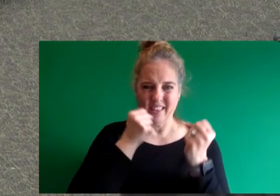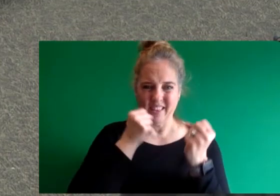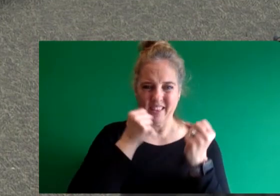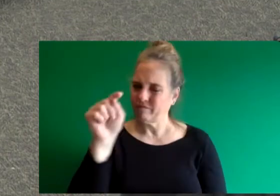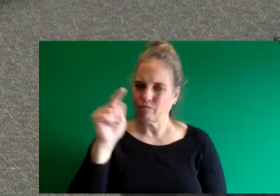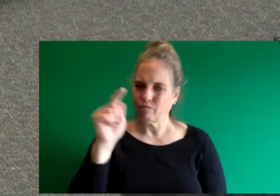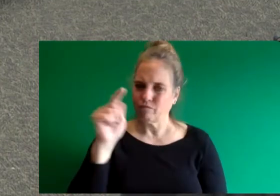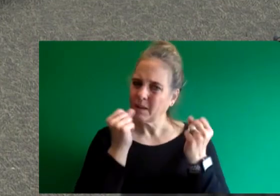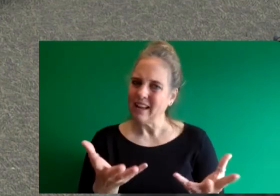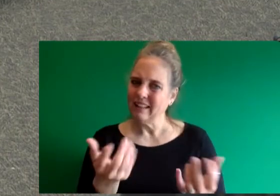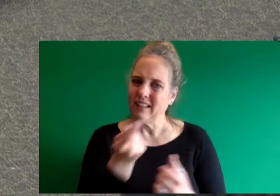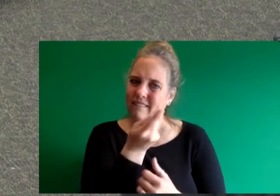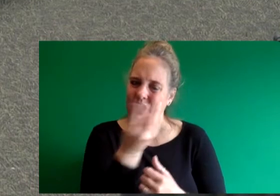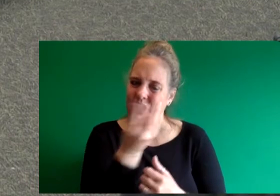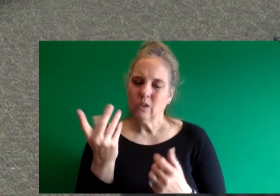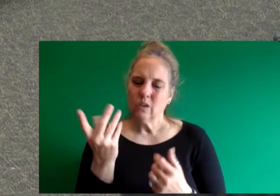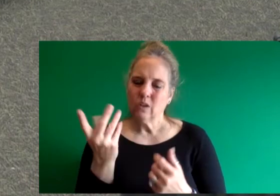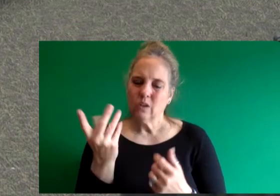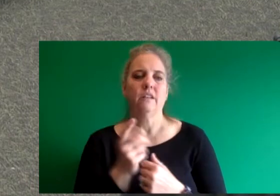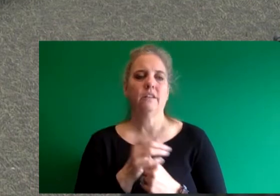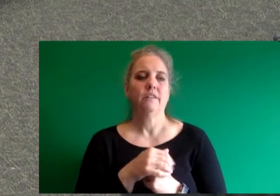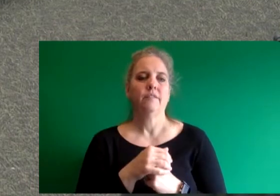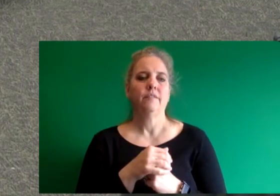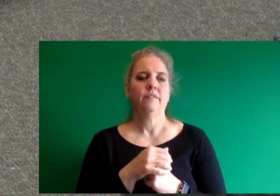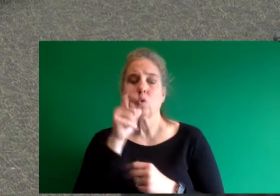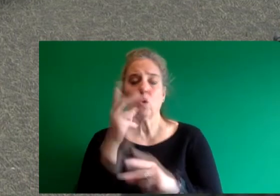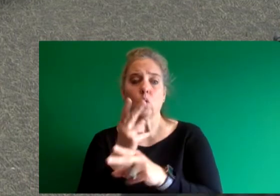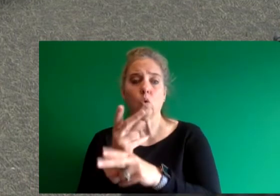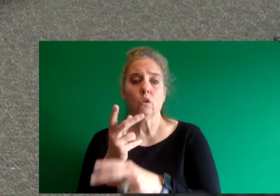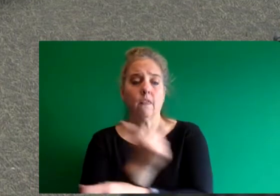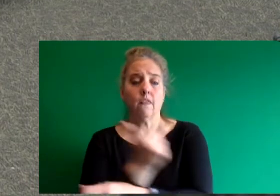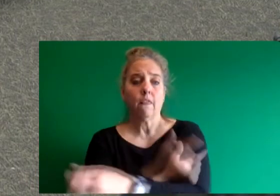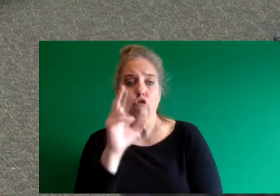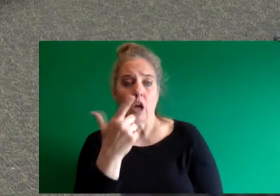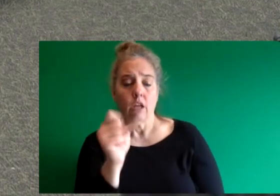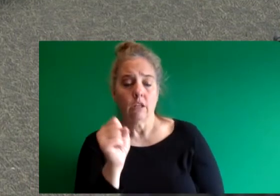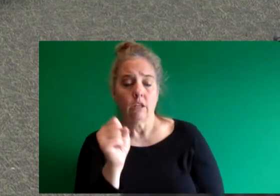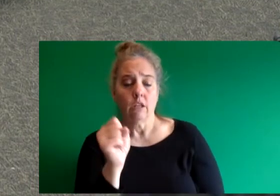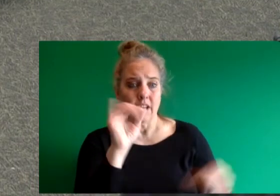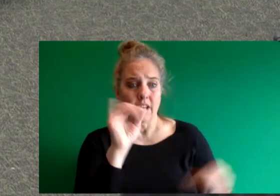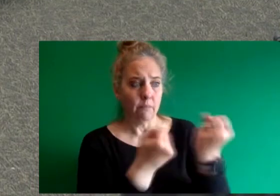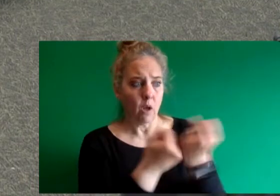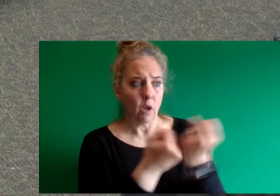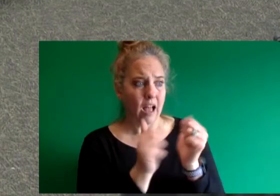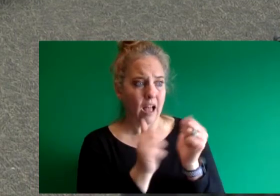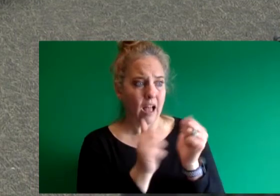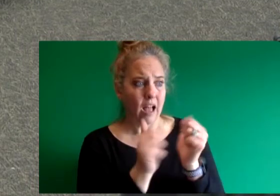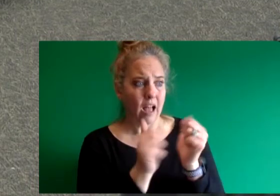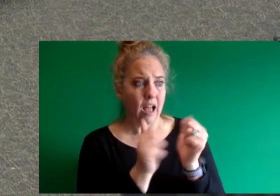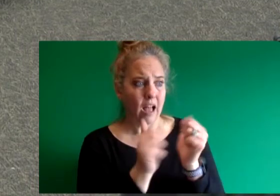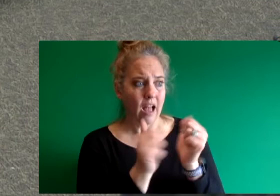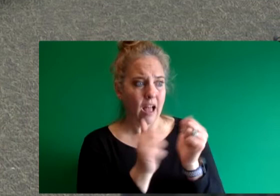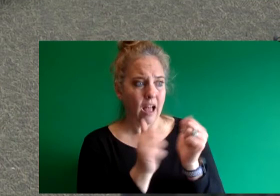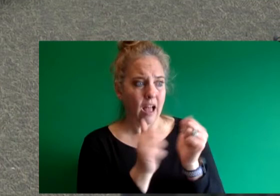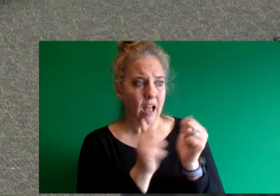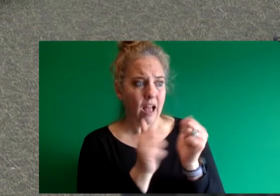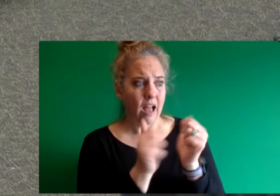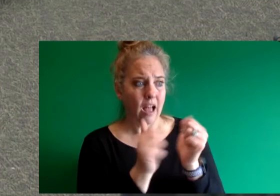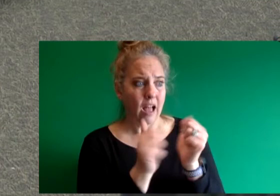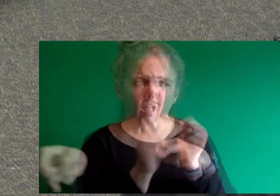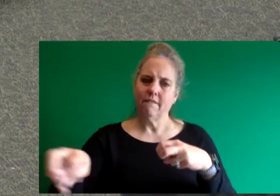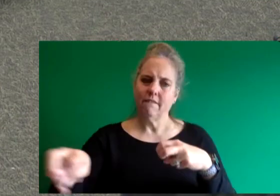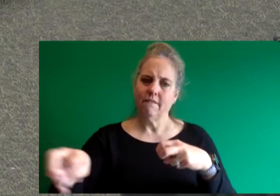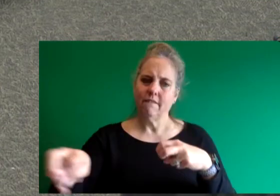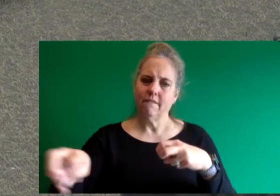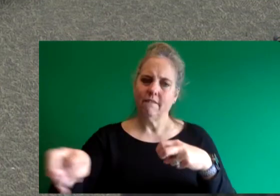find supports for them are extremely challenging. We already had a mental health crisis in our community. Without resources for that,